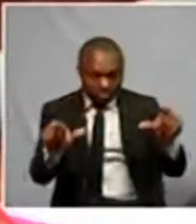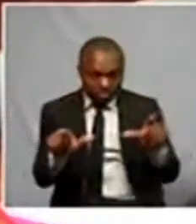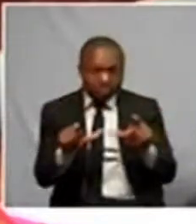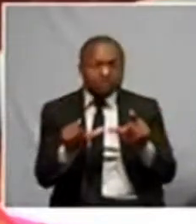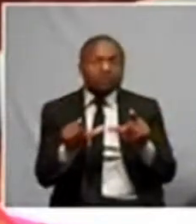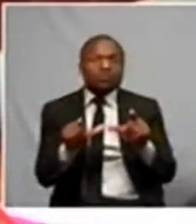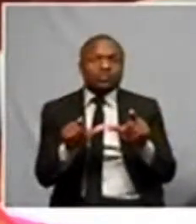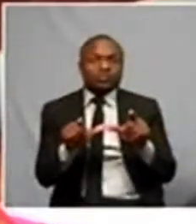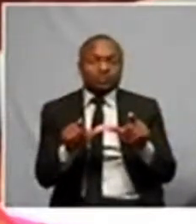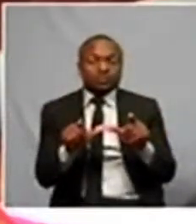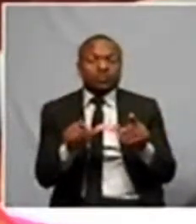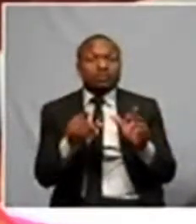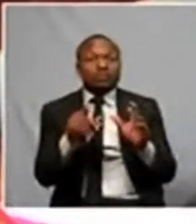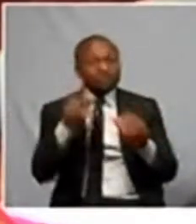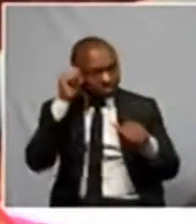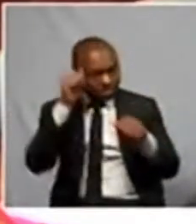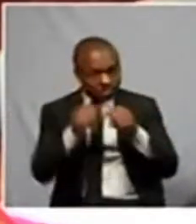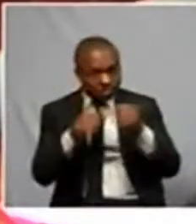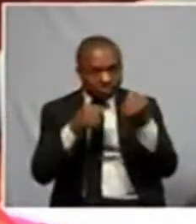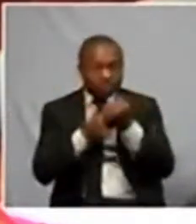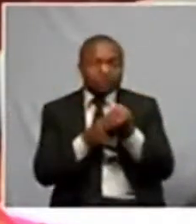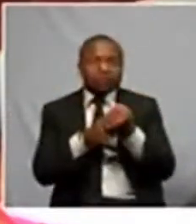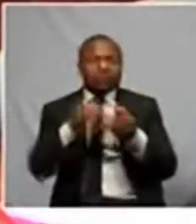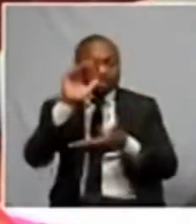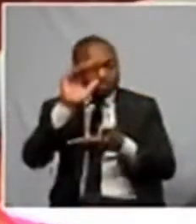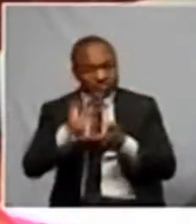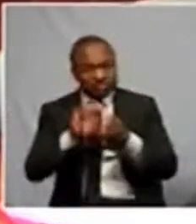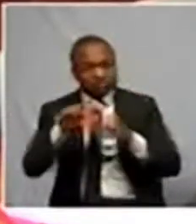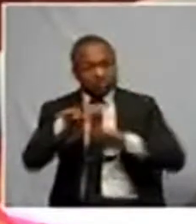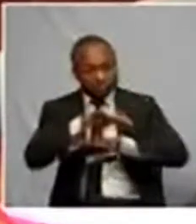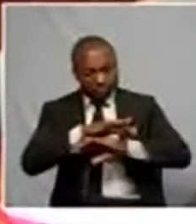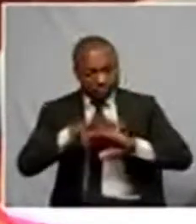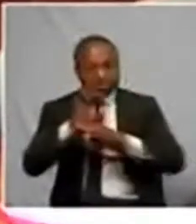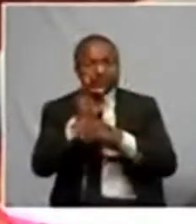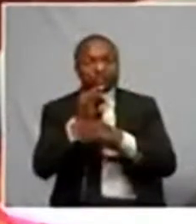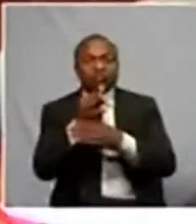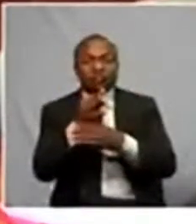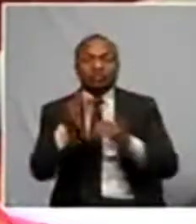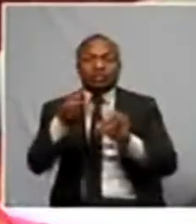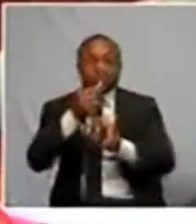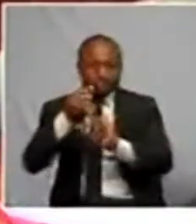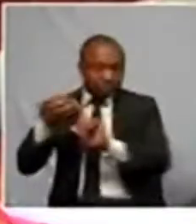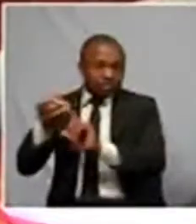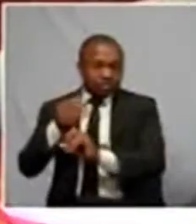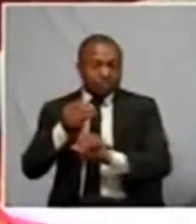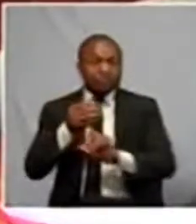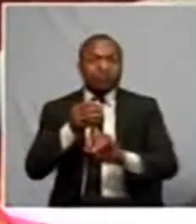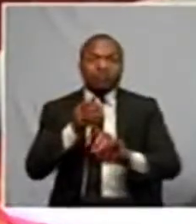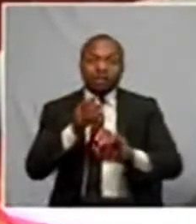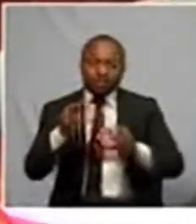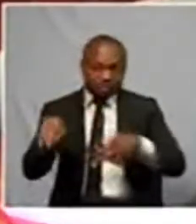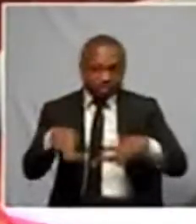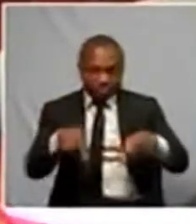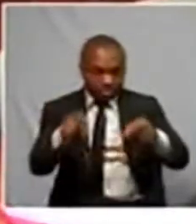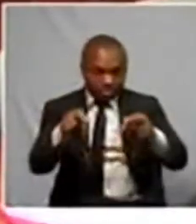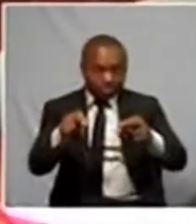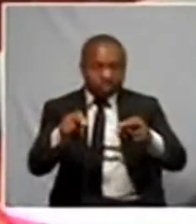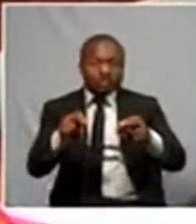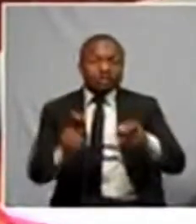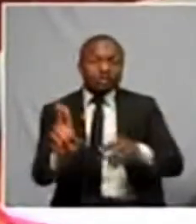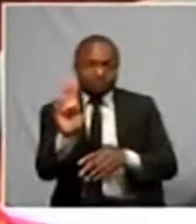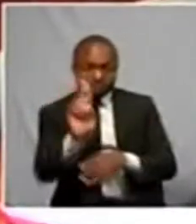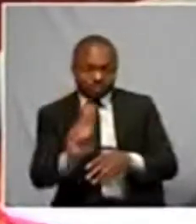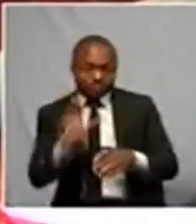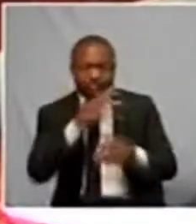support policies to reduce overfishing and overcapacity in freshwater ecosystems, to encourage the use of